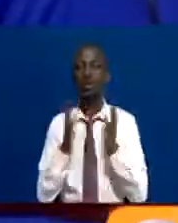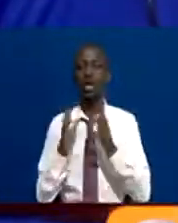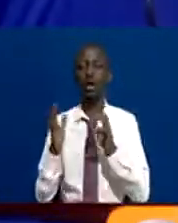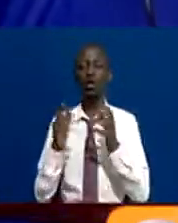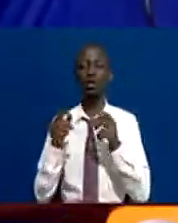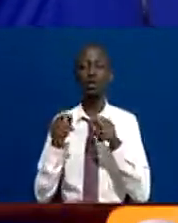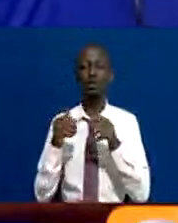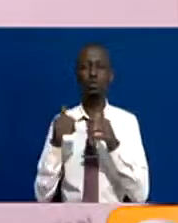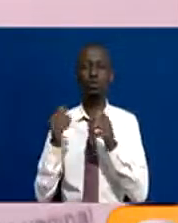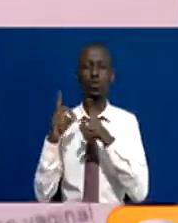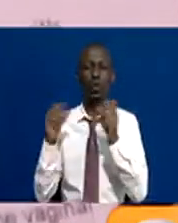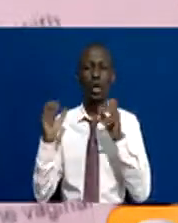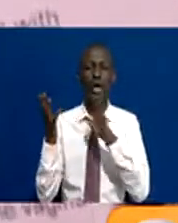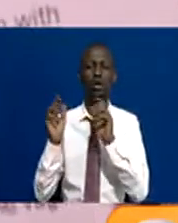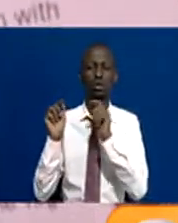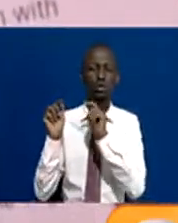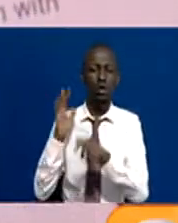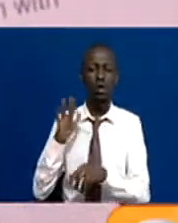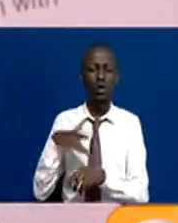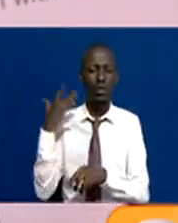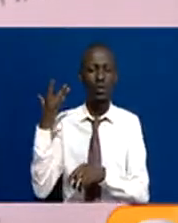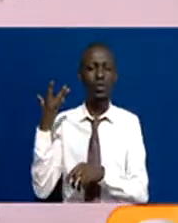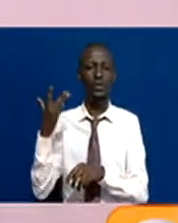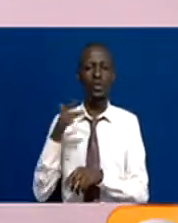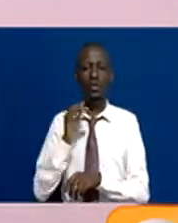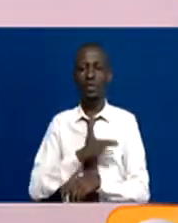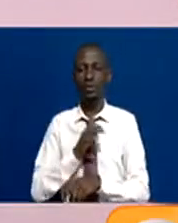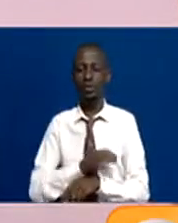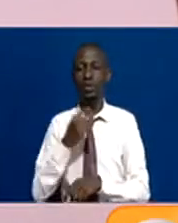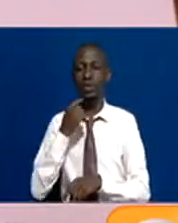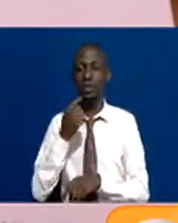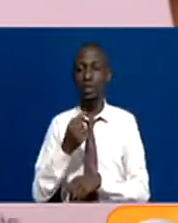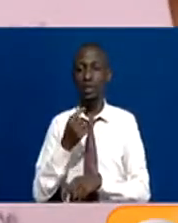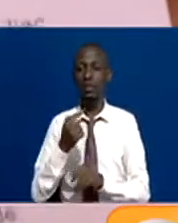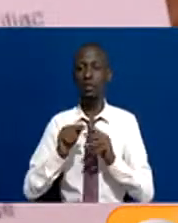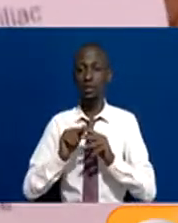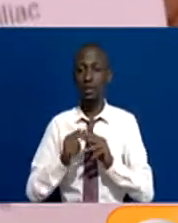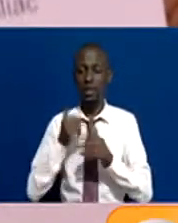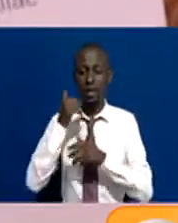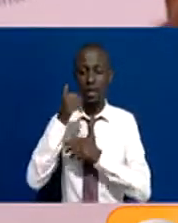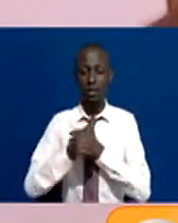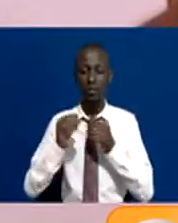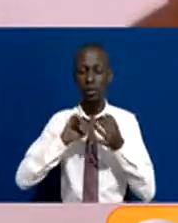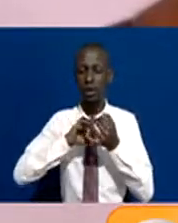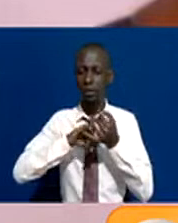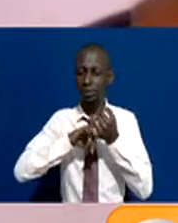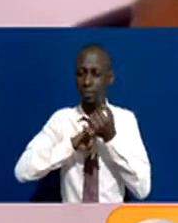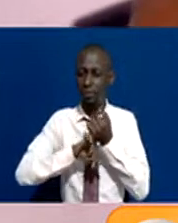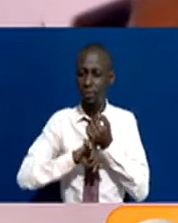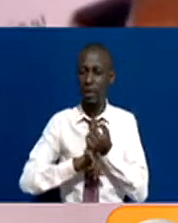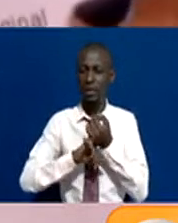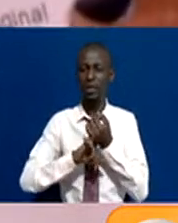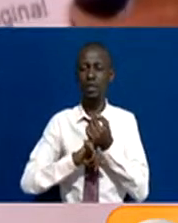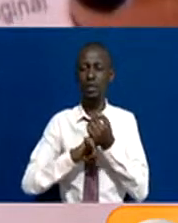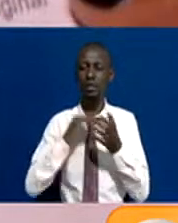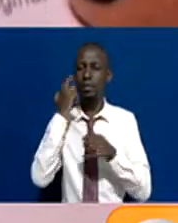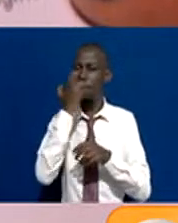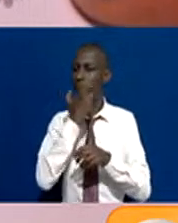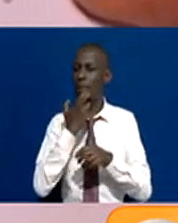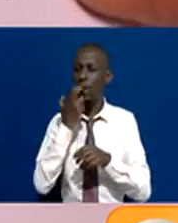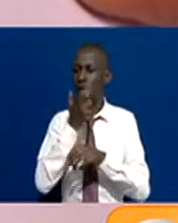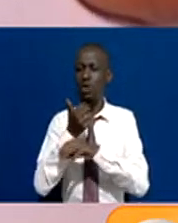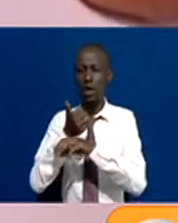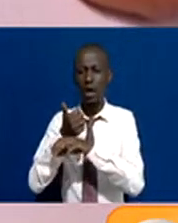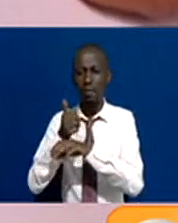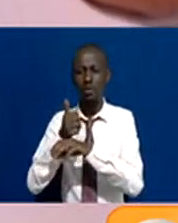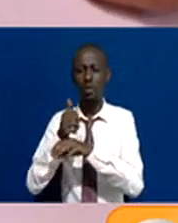still haunt her. Shiro tells us the abuse started since the beginning of their marriage with verbal insults, then